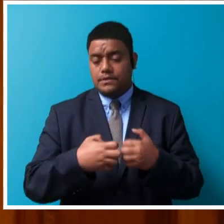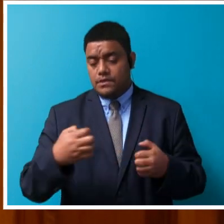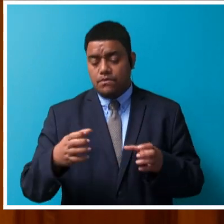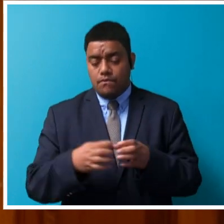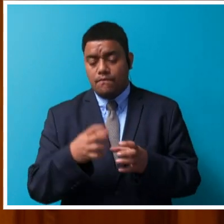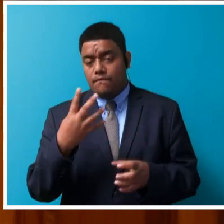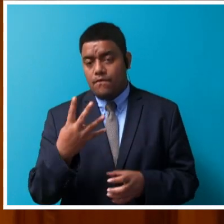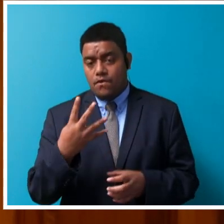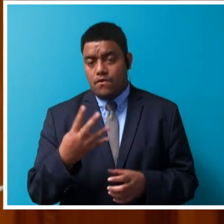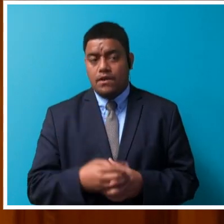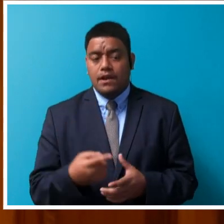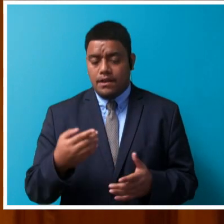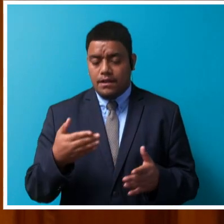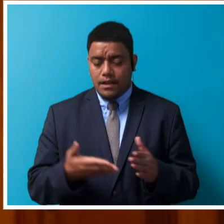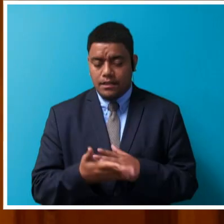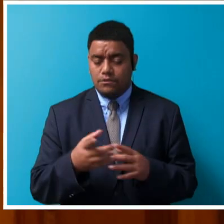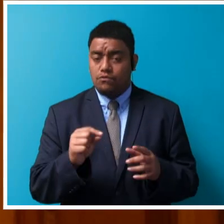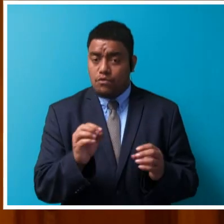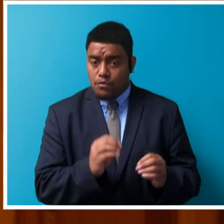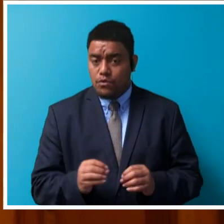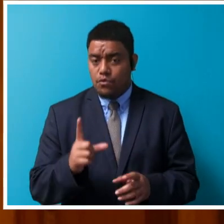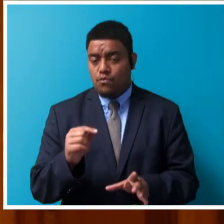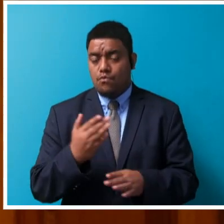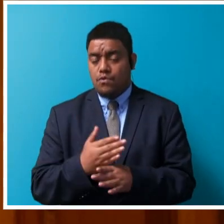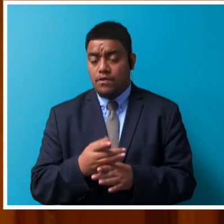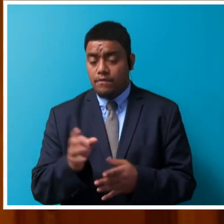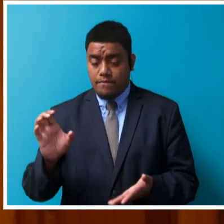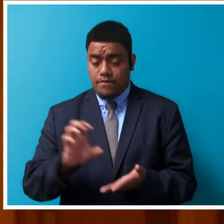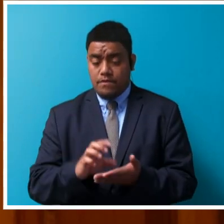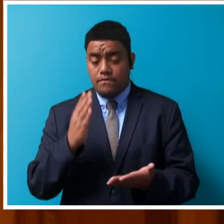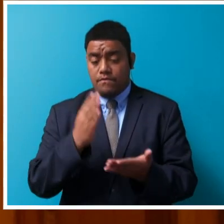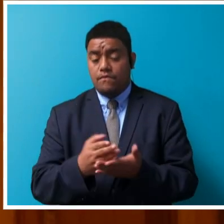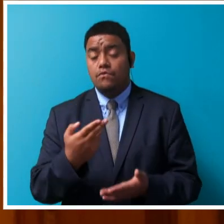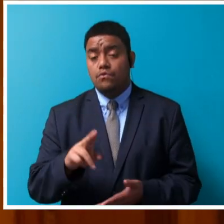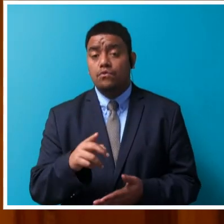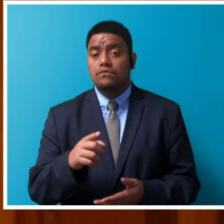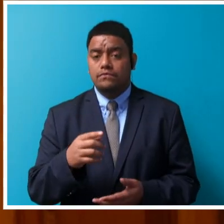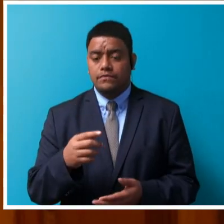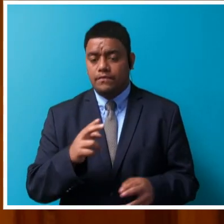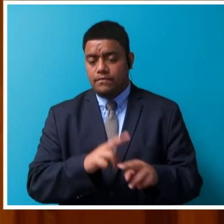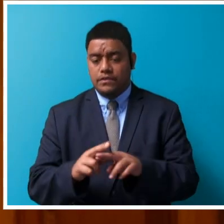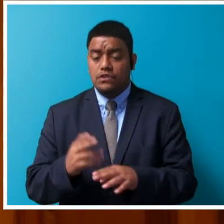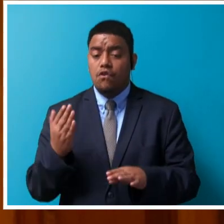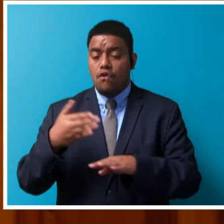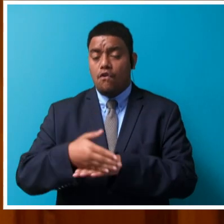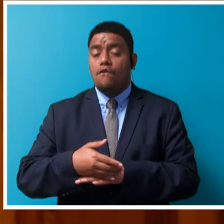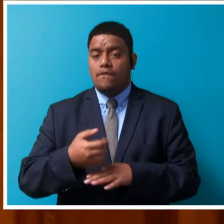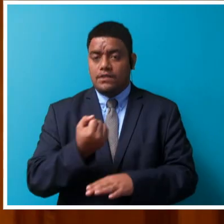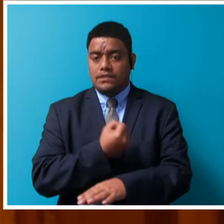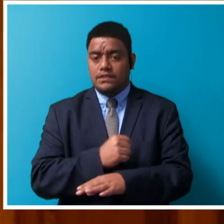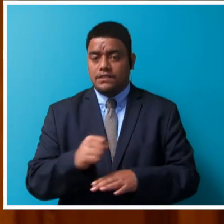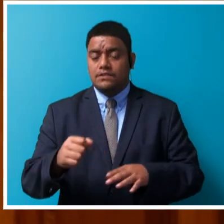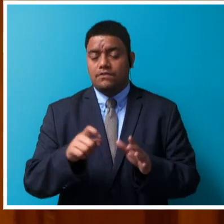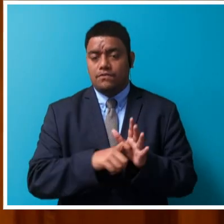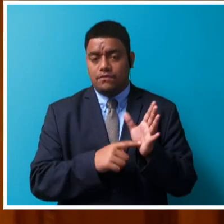4 under maintenance and operations. And this funding goes directly towards the upkeep of Fiji's overseas chanceries,